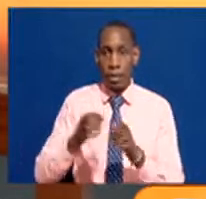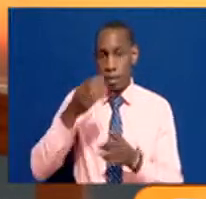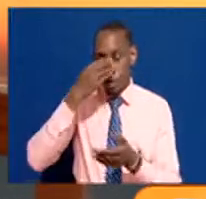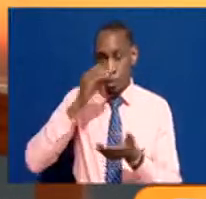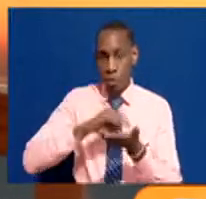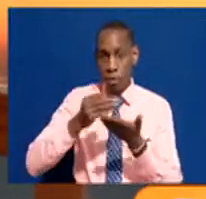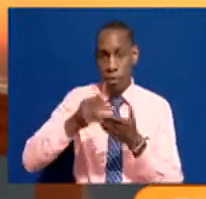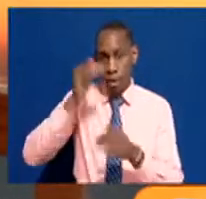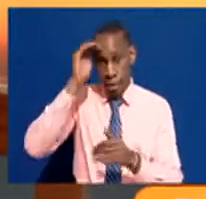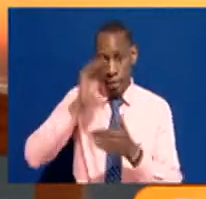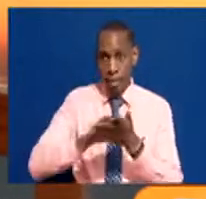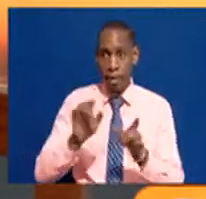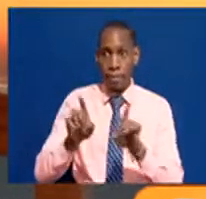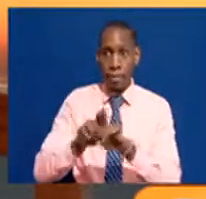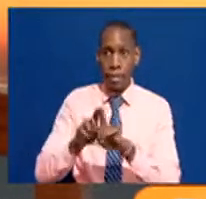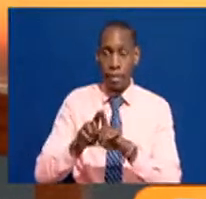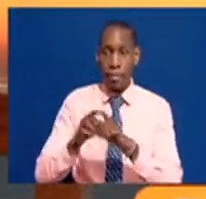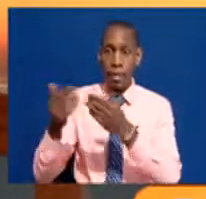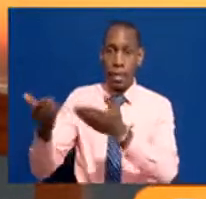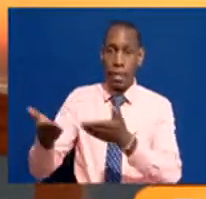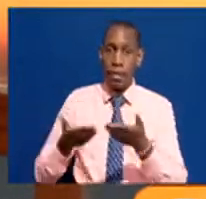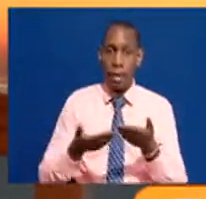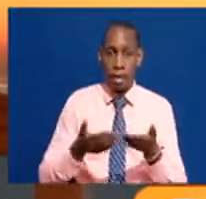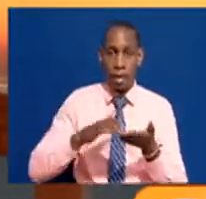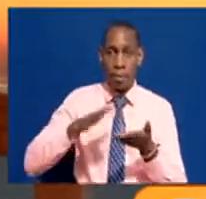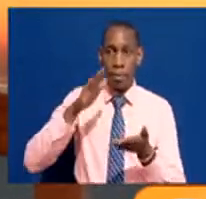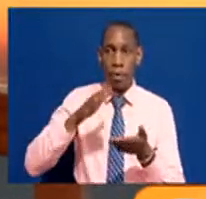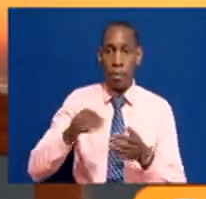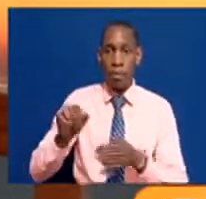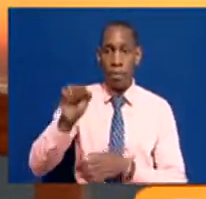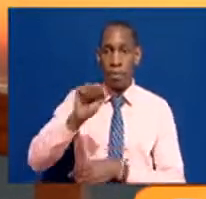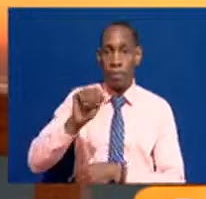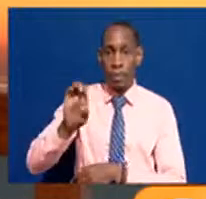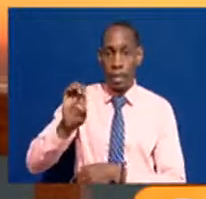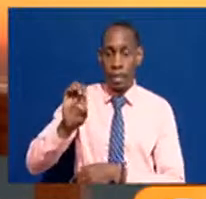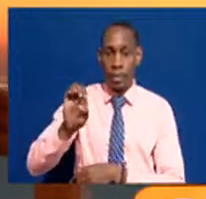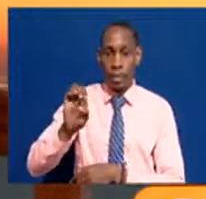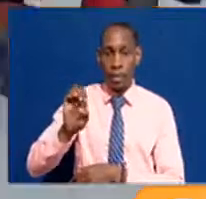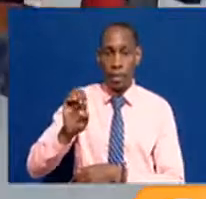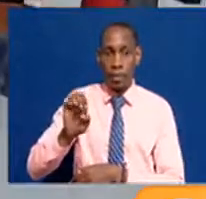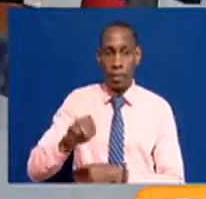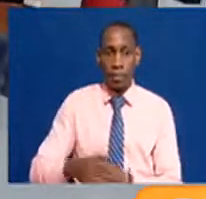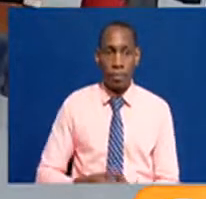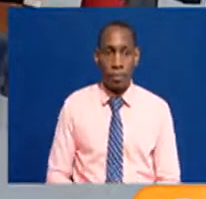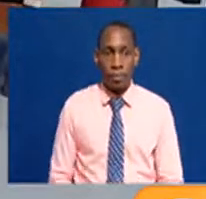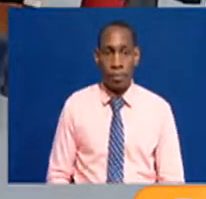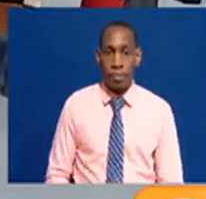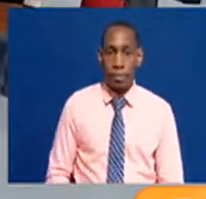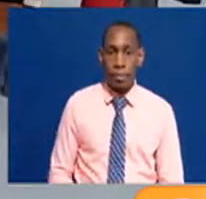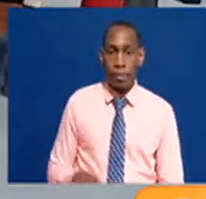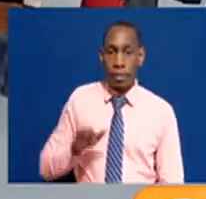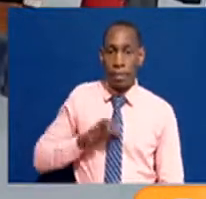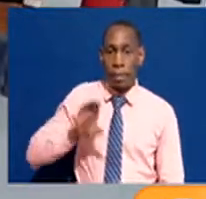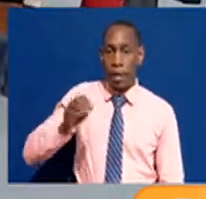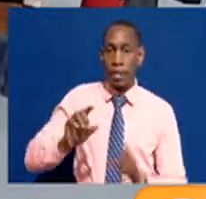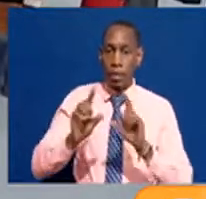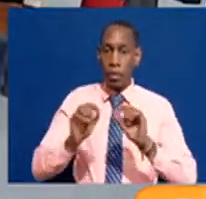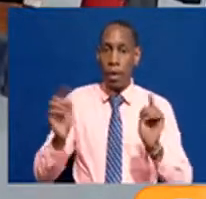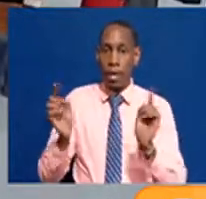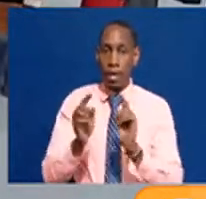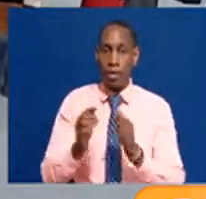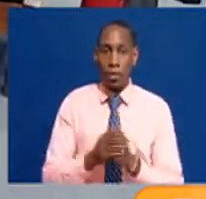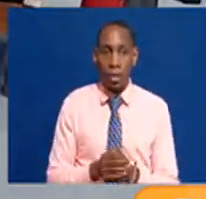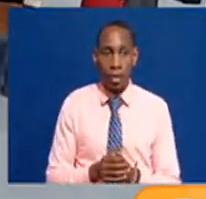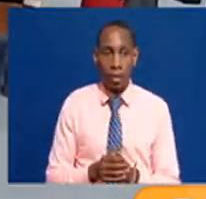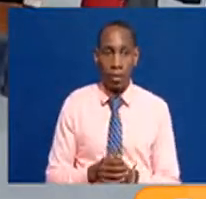believe it will also bring in more SMEs on board. Yes, thank Mama you. County, keep it short, keep it short. One